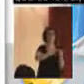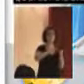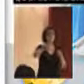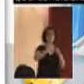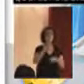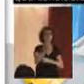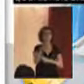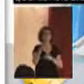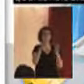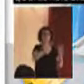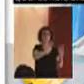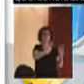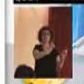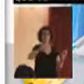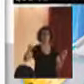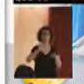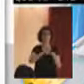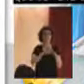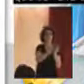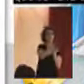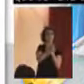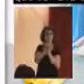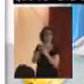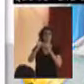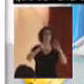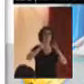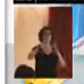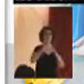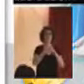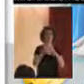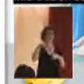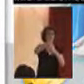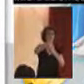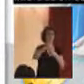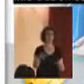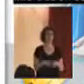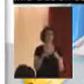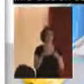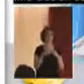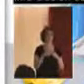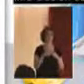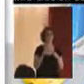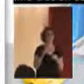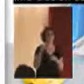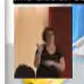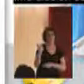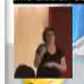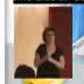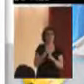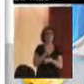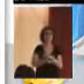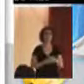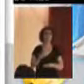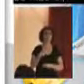fed through the voice, and make compatibility with different touch mobile